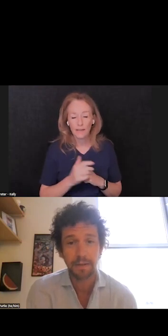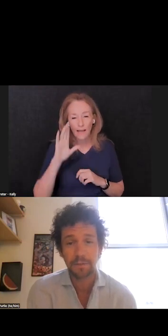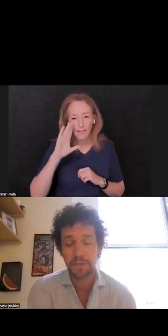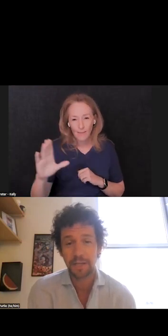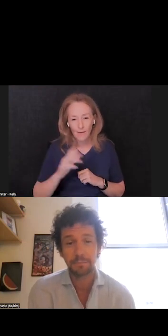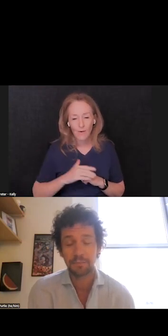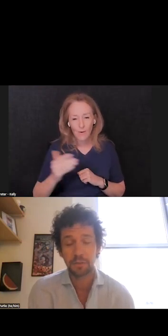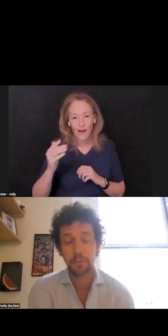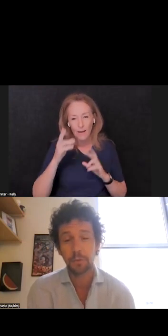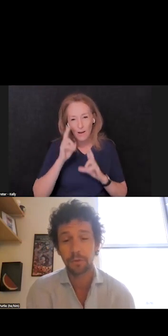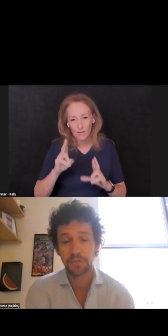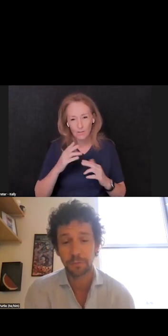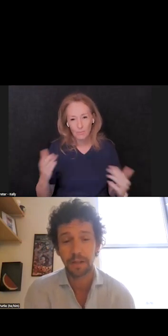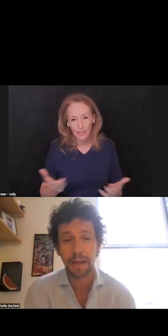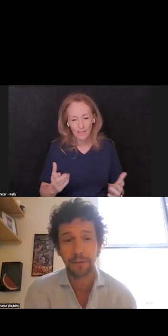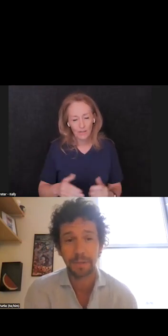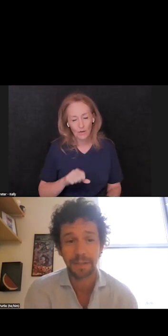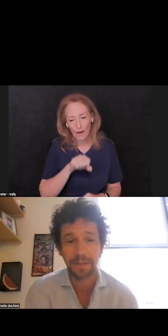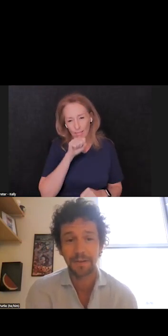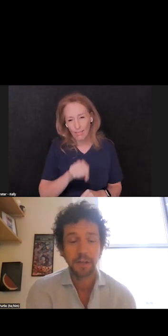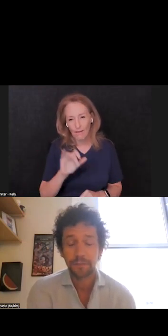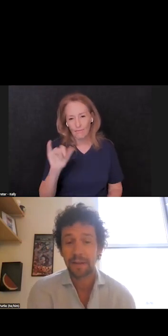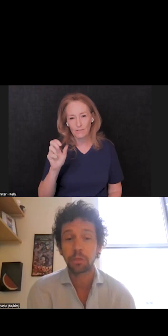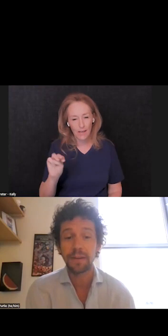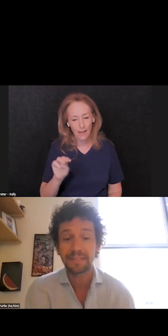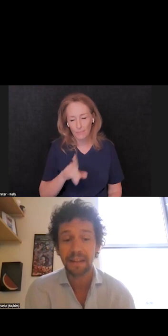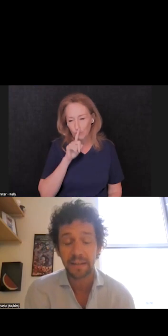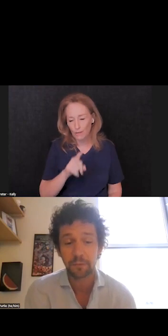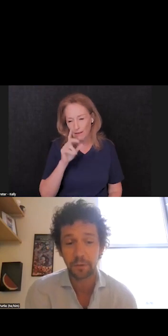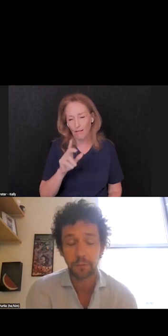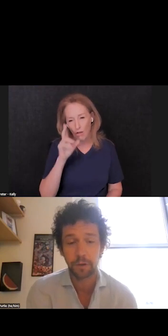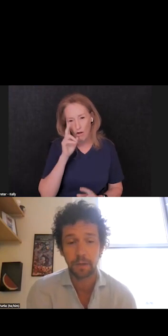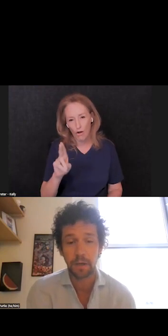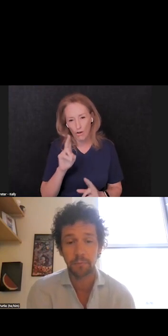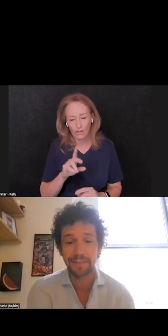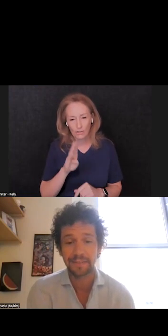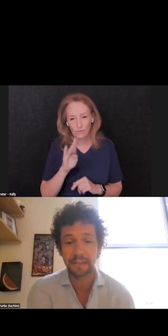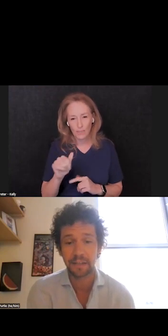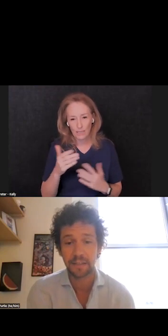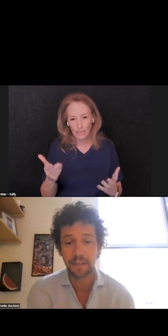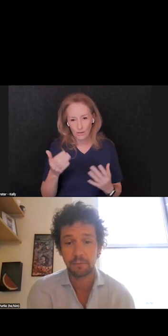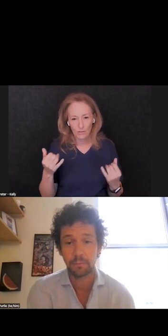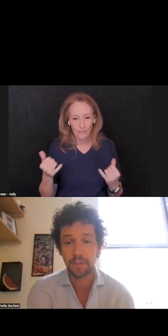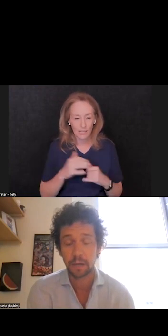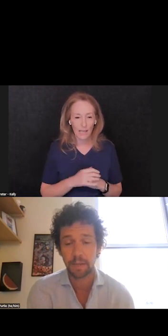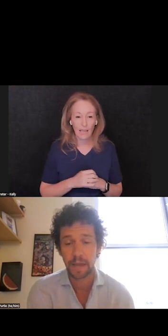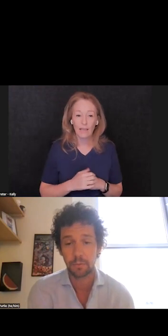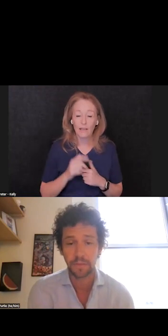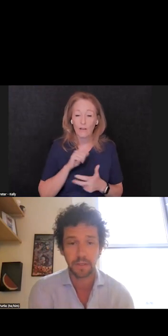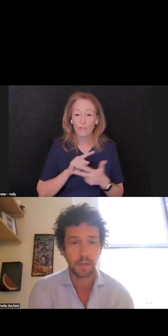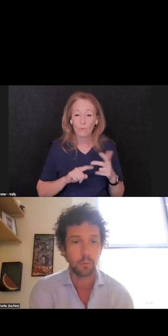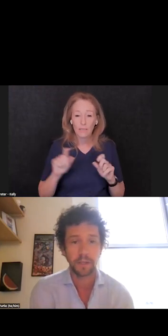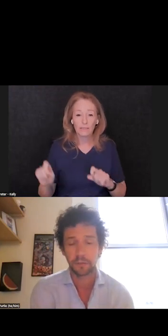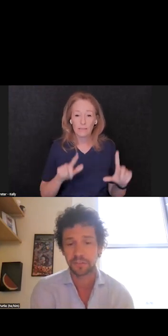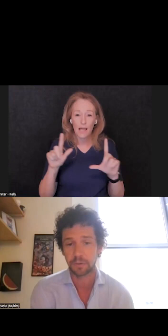Jam. I love the Jam. So cool. So real honor to be here. So I've got 3 slides for you from a recent study that will be coming out